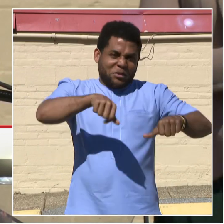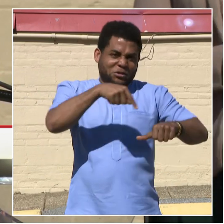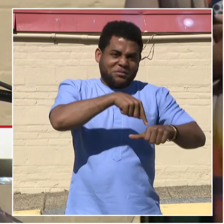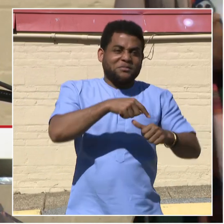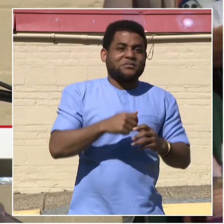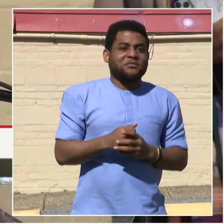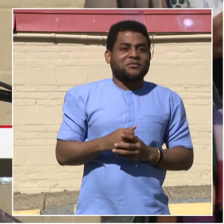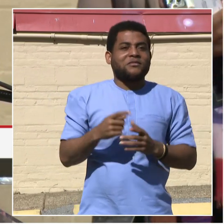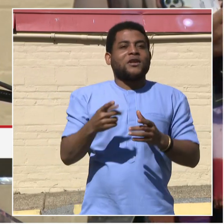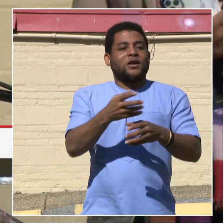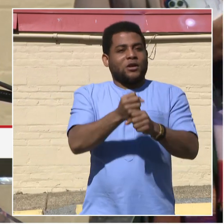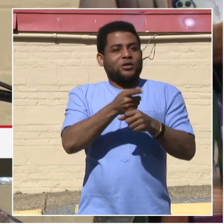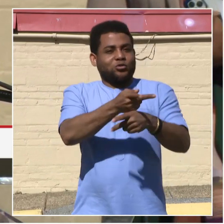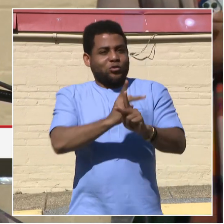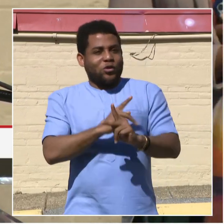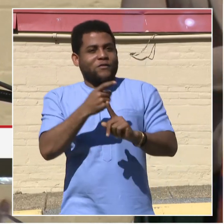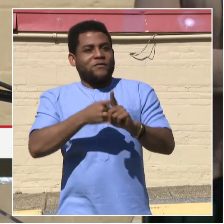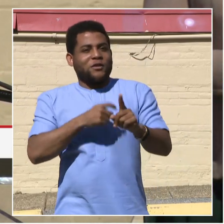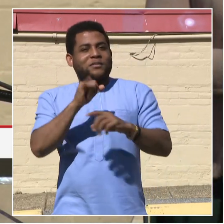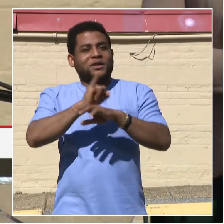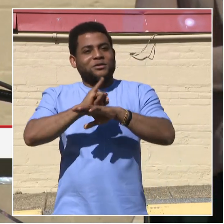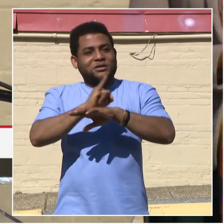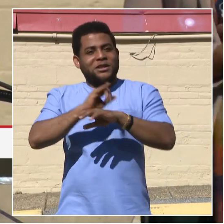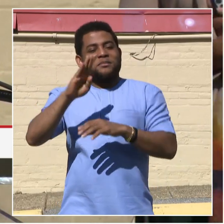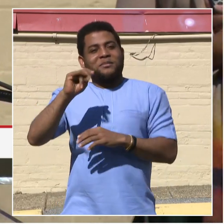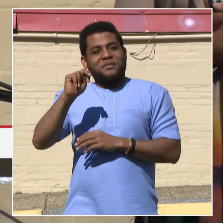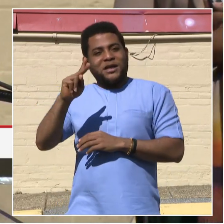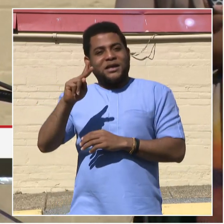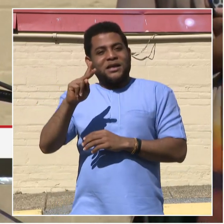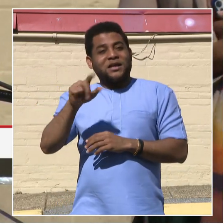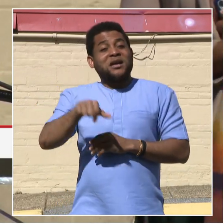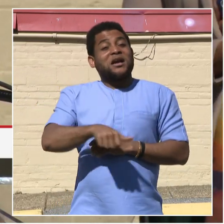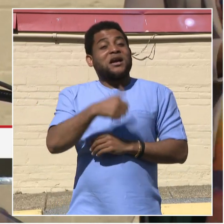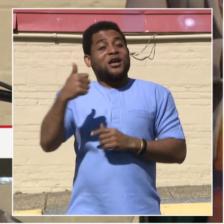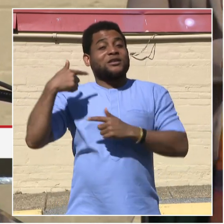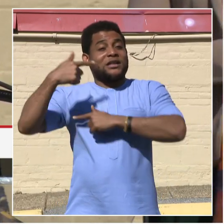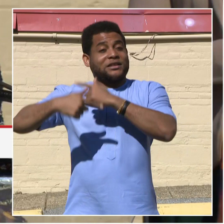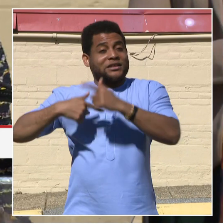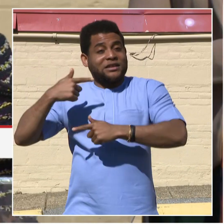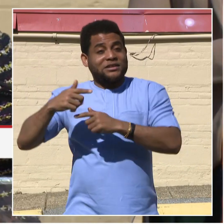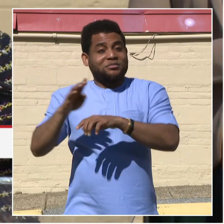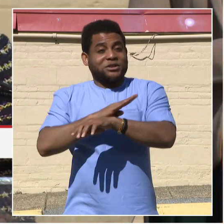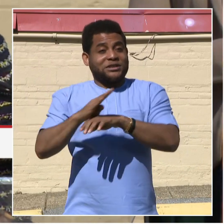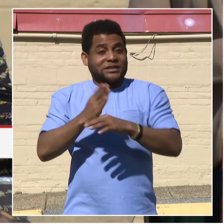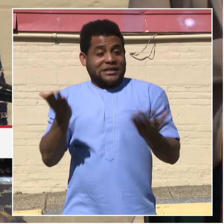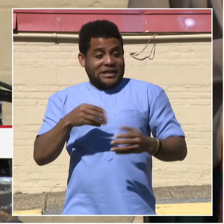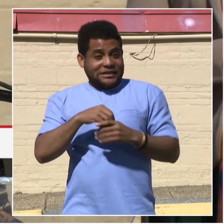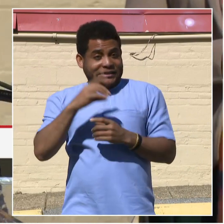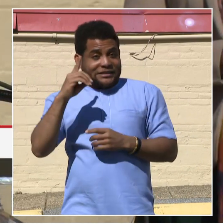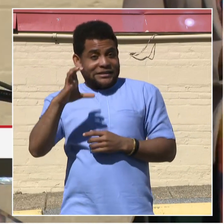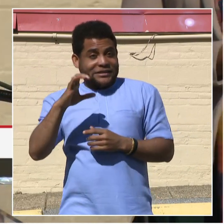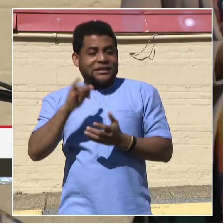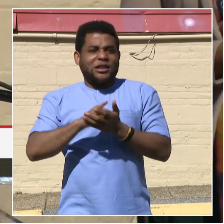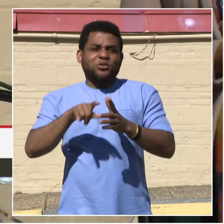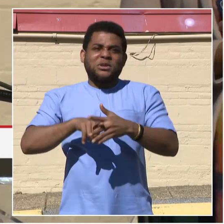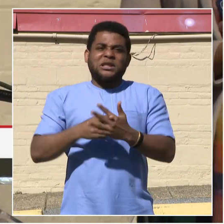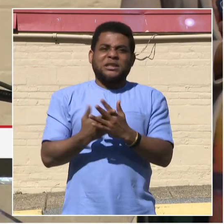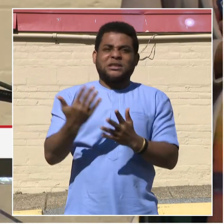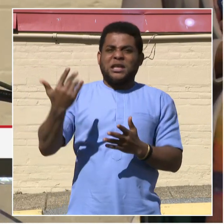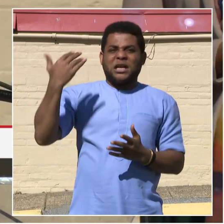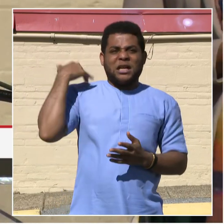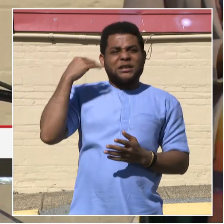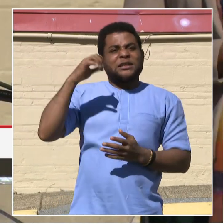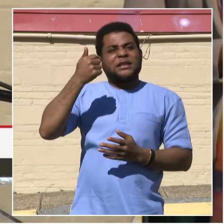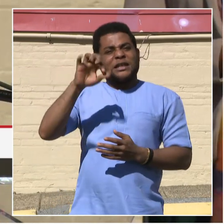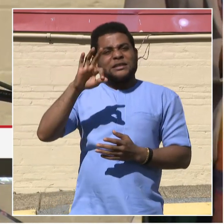from Industrial Bank, another legacy business in Washington, D.C., started in 1934.